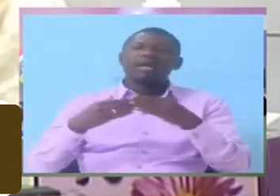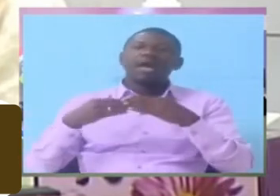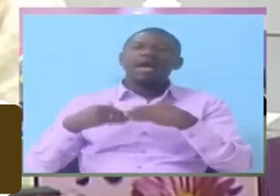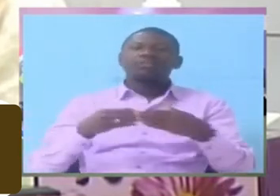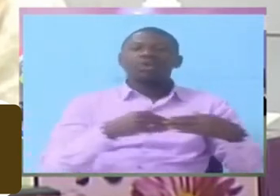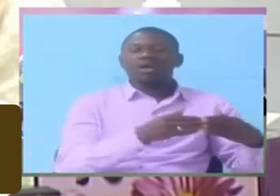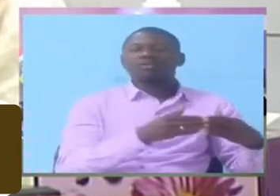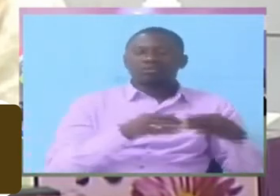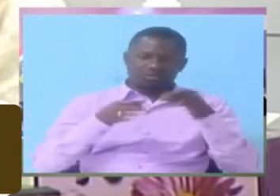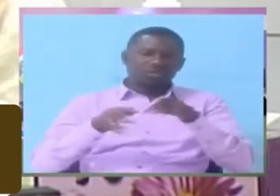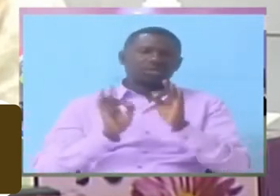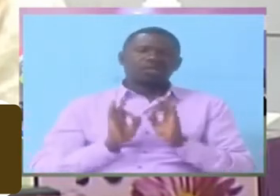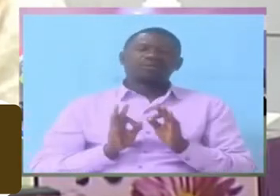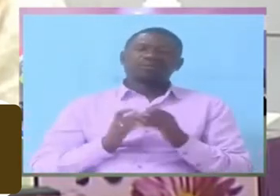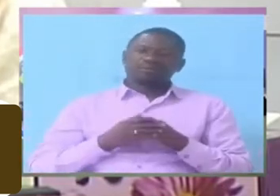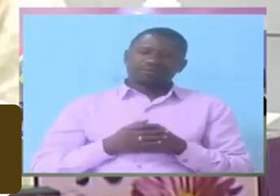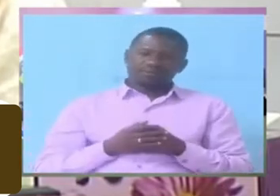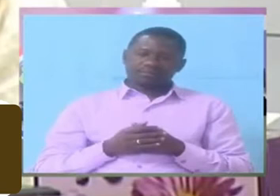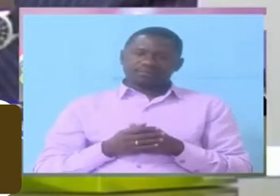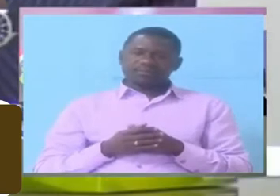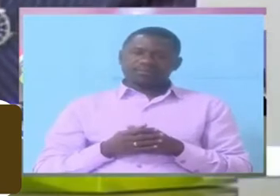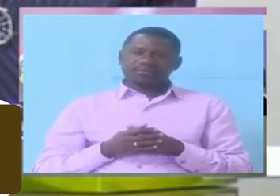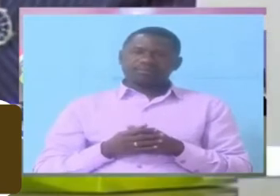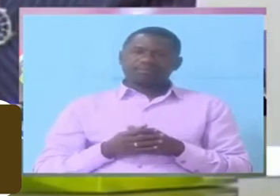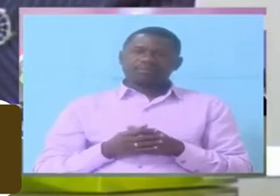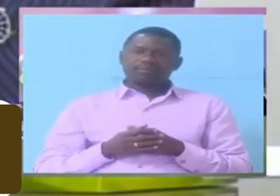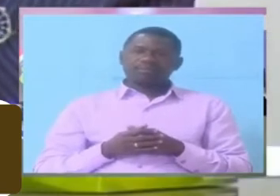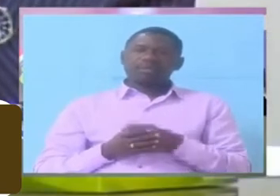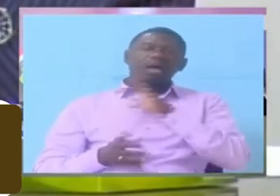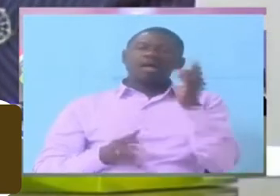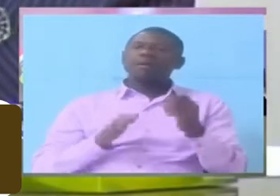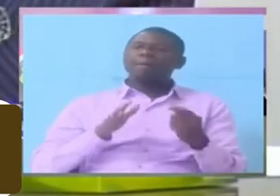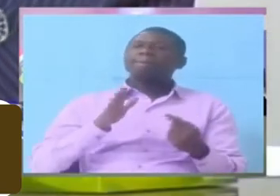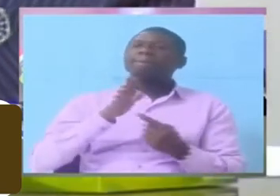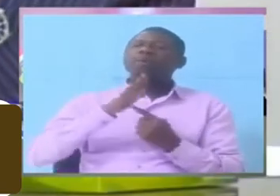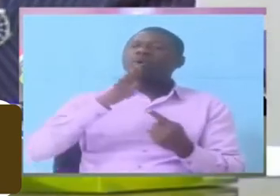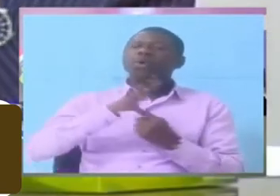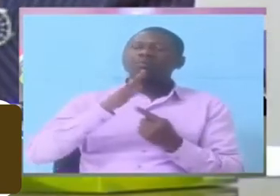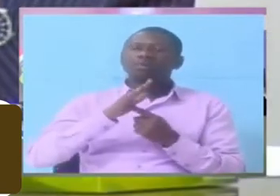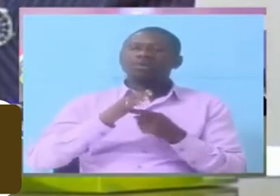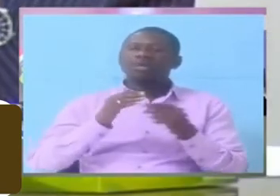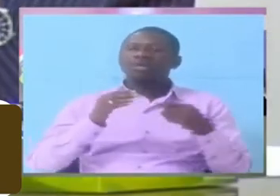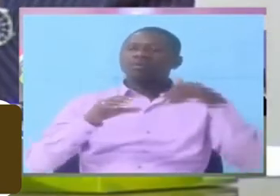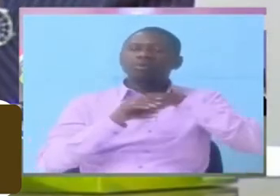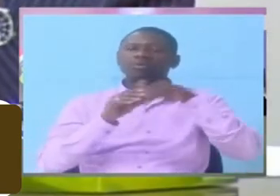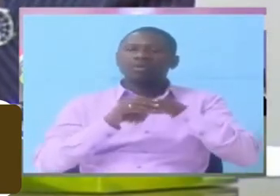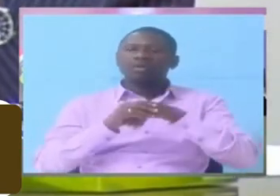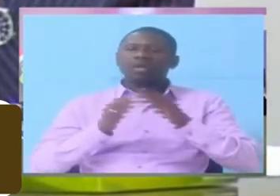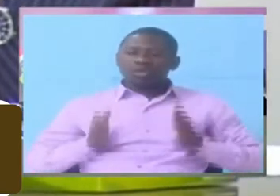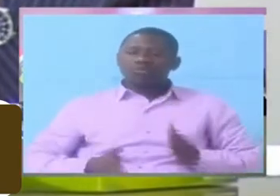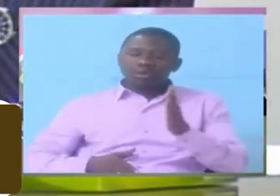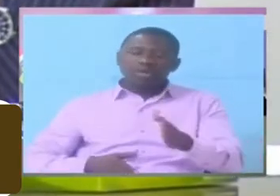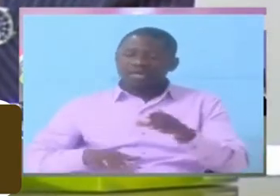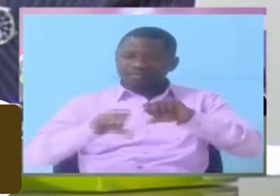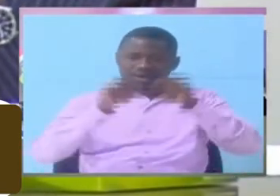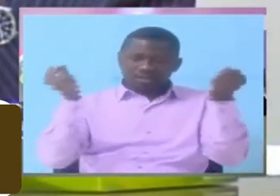dia noma memu tonya fasa rangut. And principal among the human rights violations were unlawful detentions. No abe